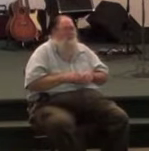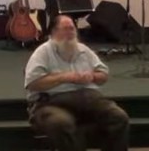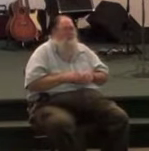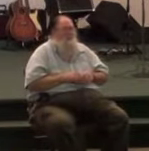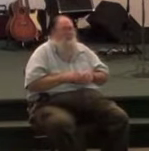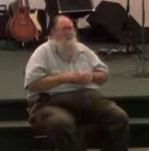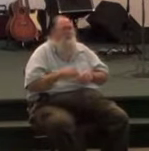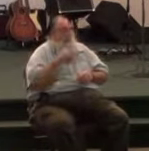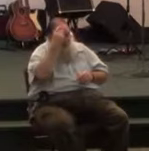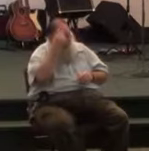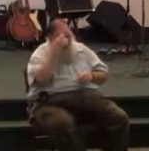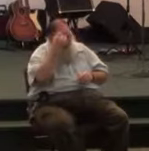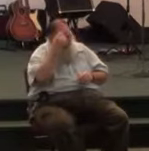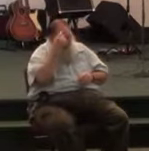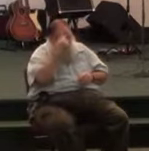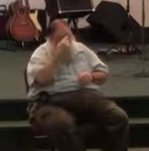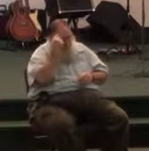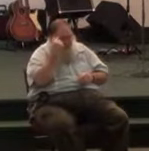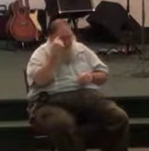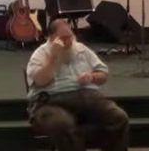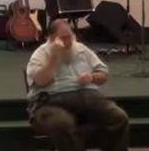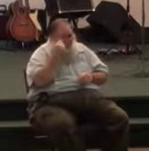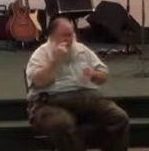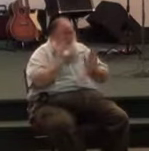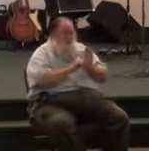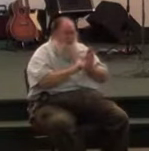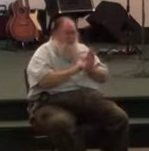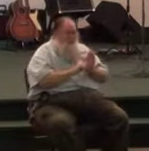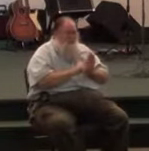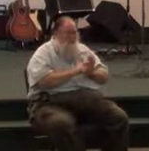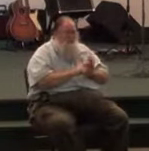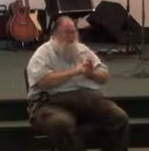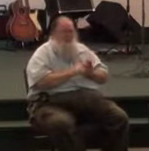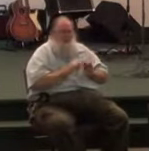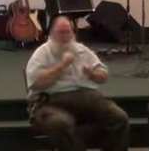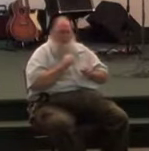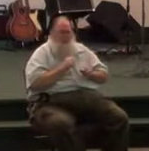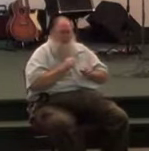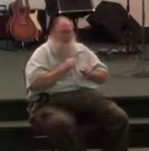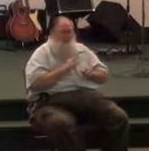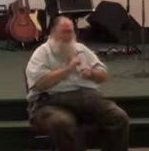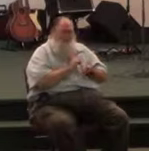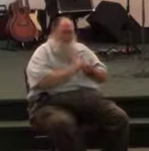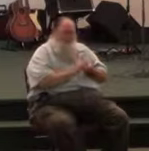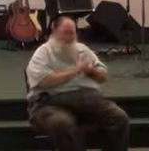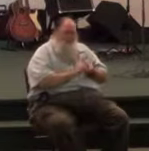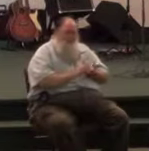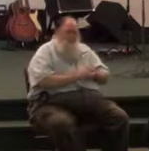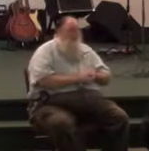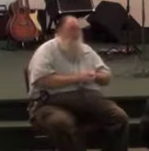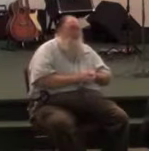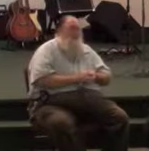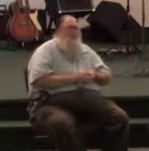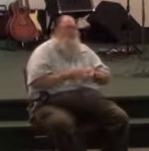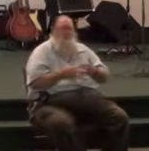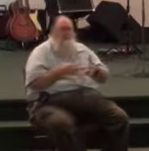non-denominationals. There are, if it ain't in Jesus' name, it don't matter what it is. And I don't know how many churches I've seen